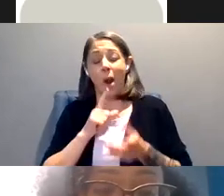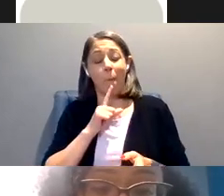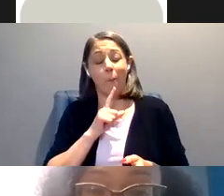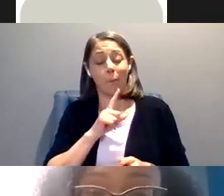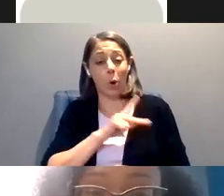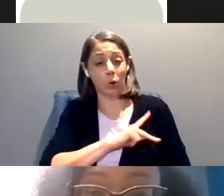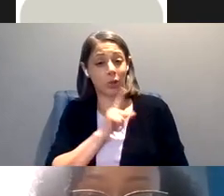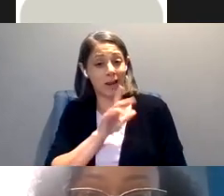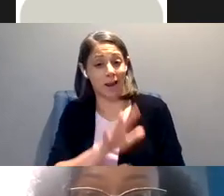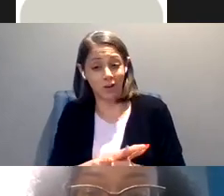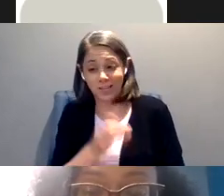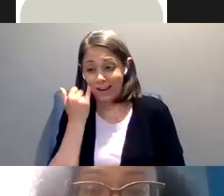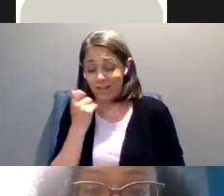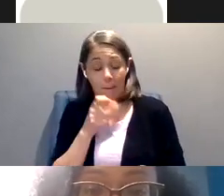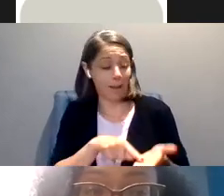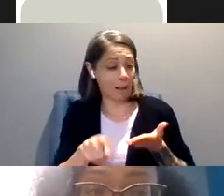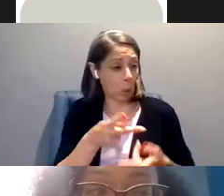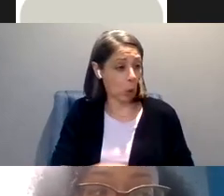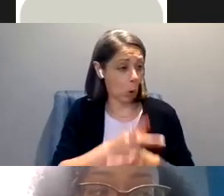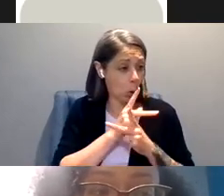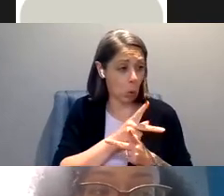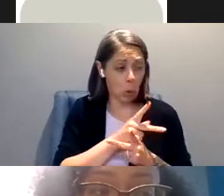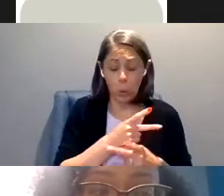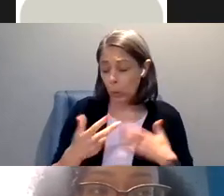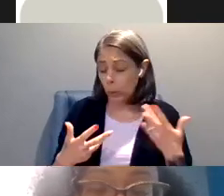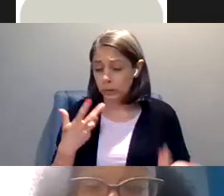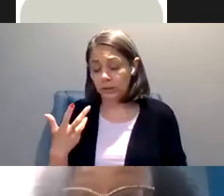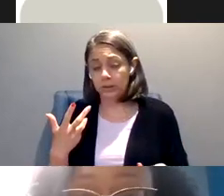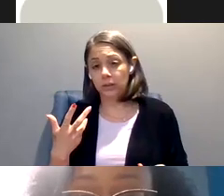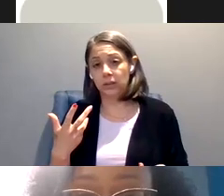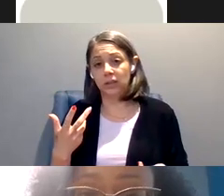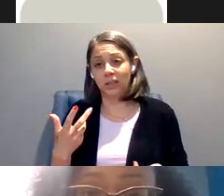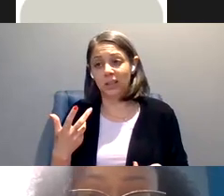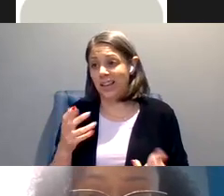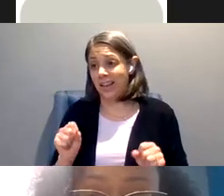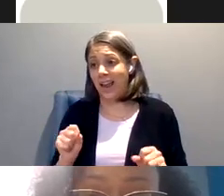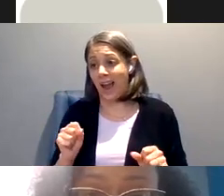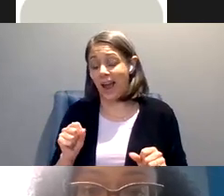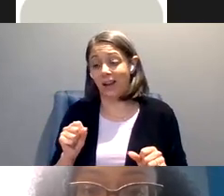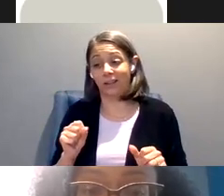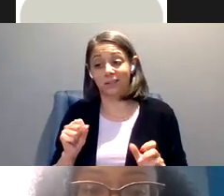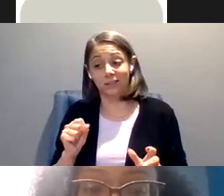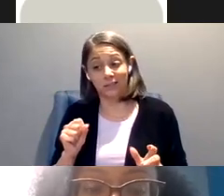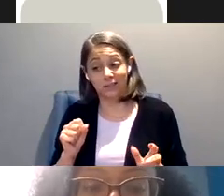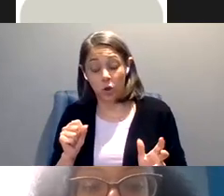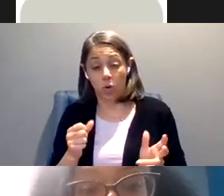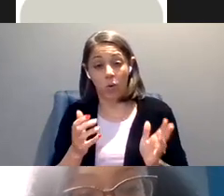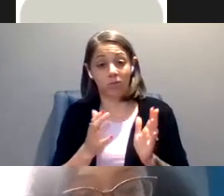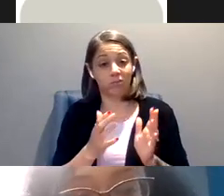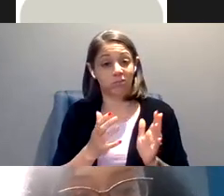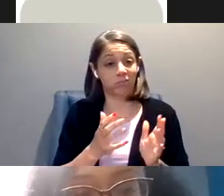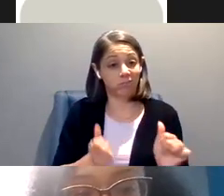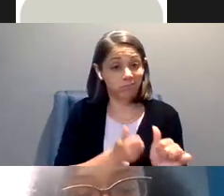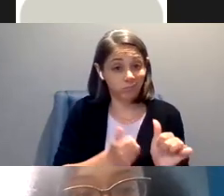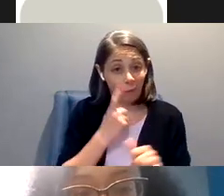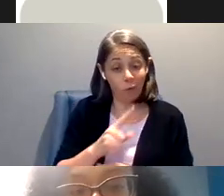That way, if they default on their loan, we can, go after the assets of every person involved. It's